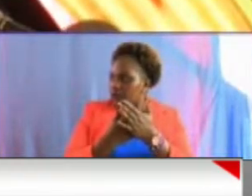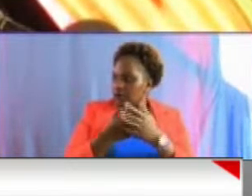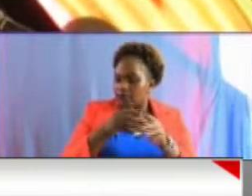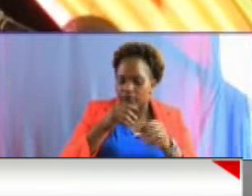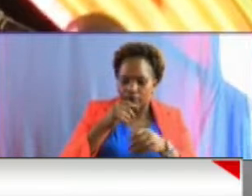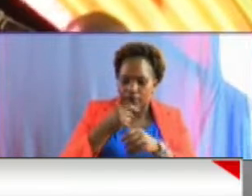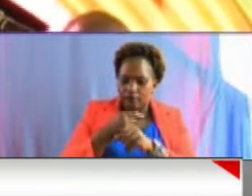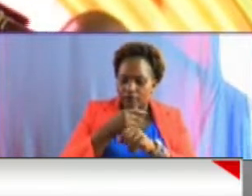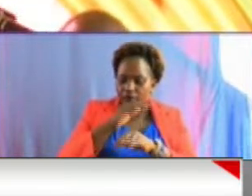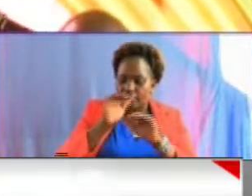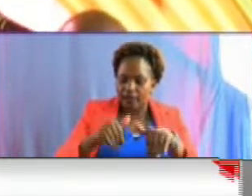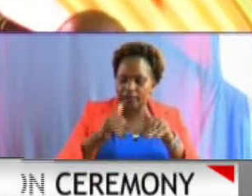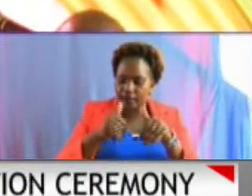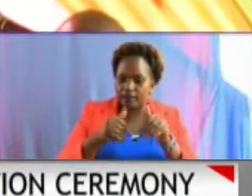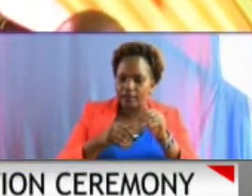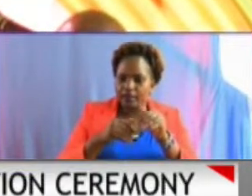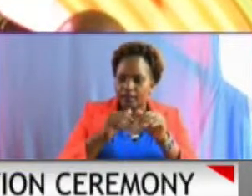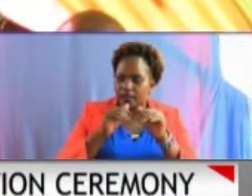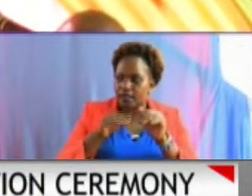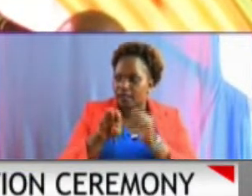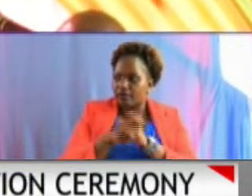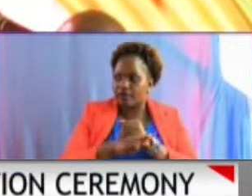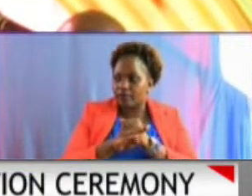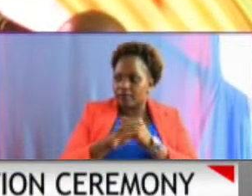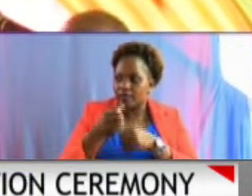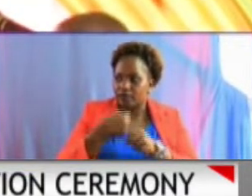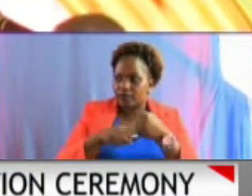of agriculture and environmental sciences.